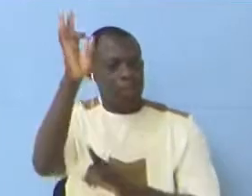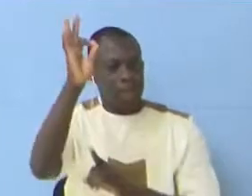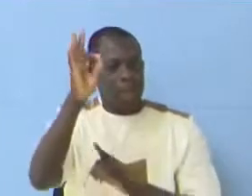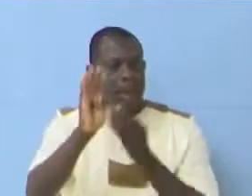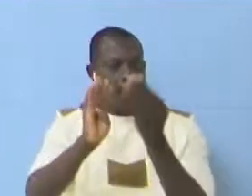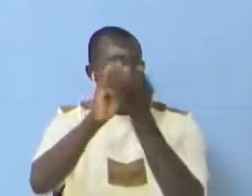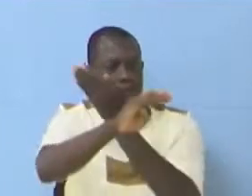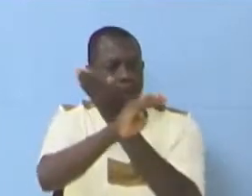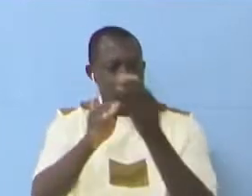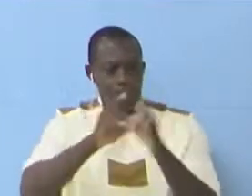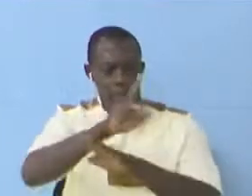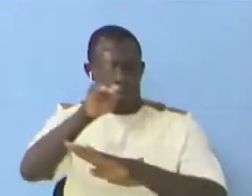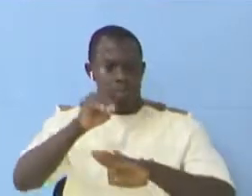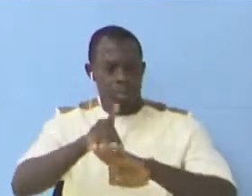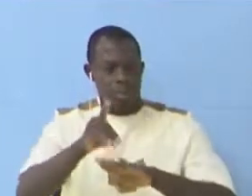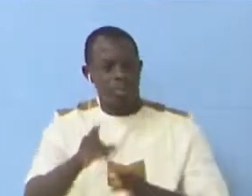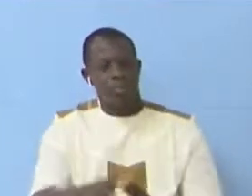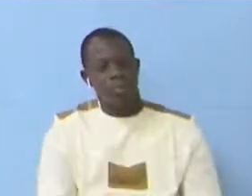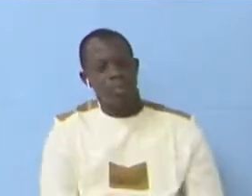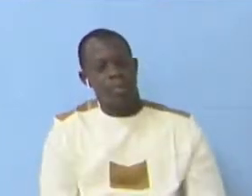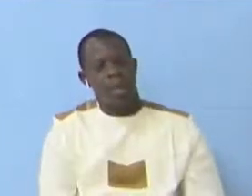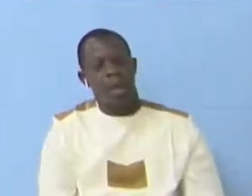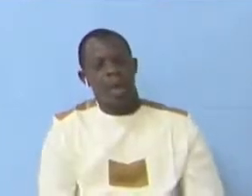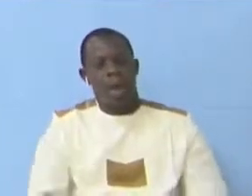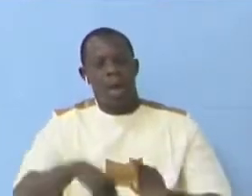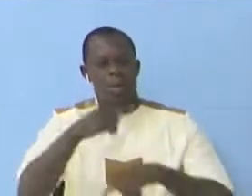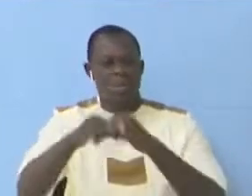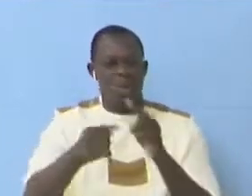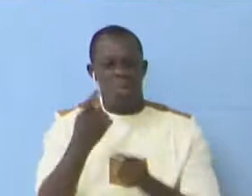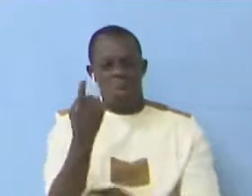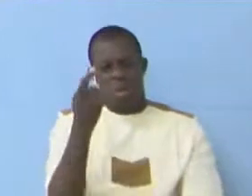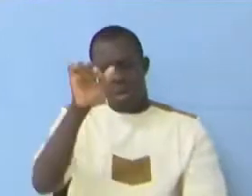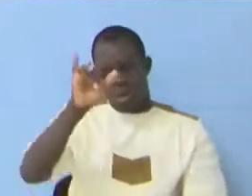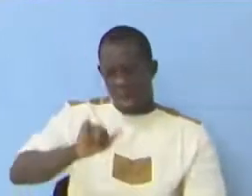Special branch. After about a year and a half,